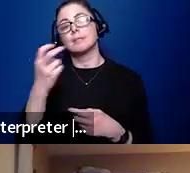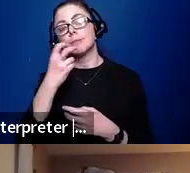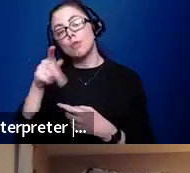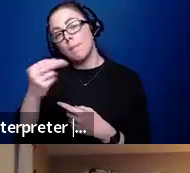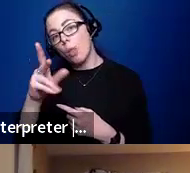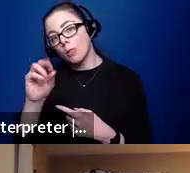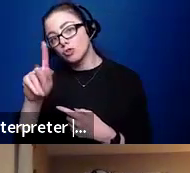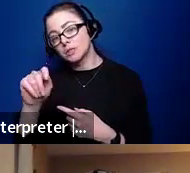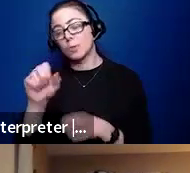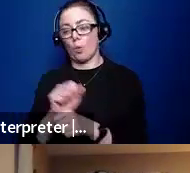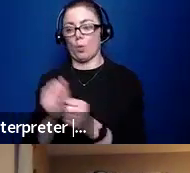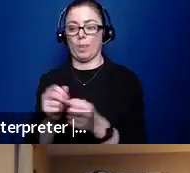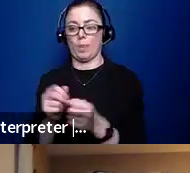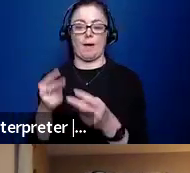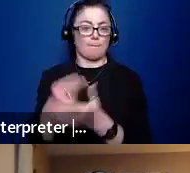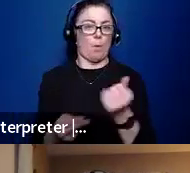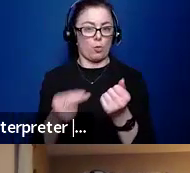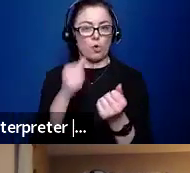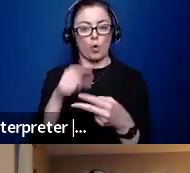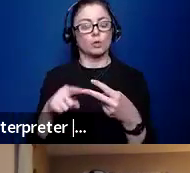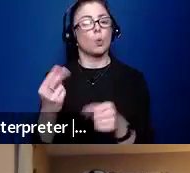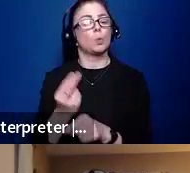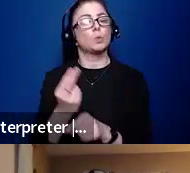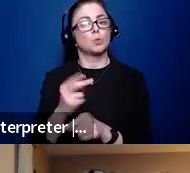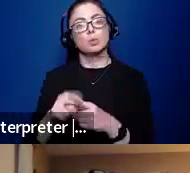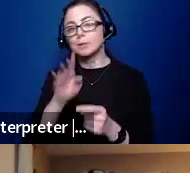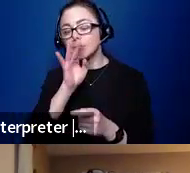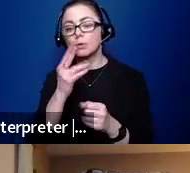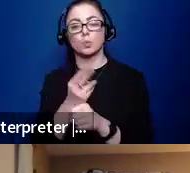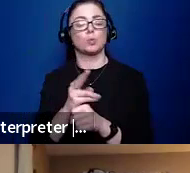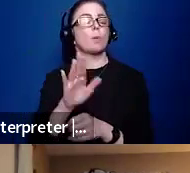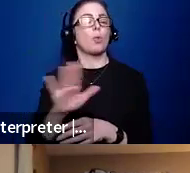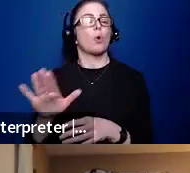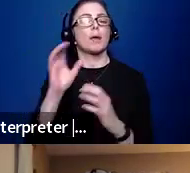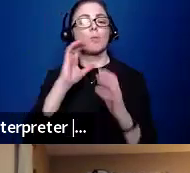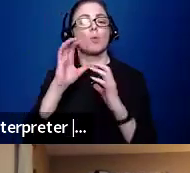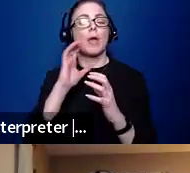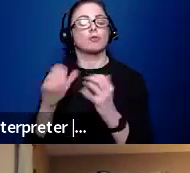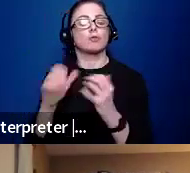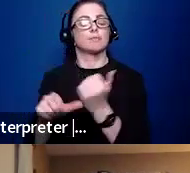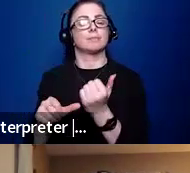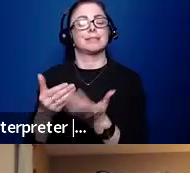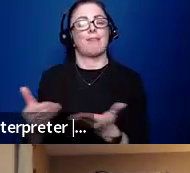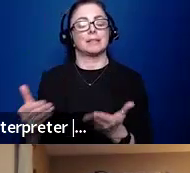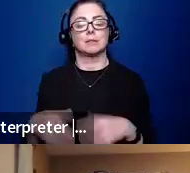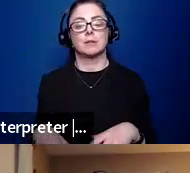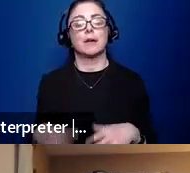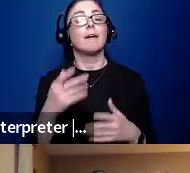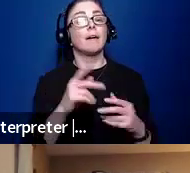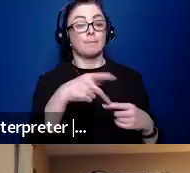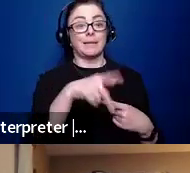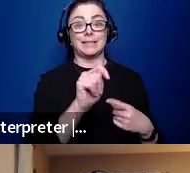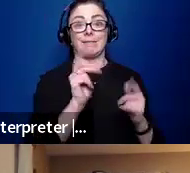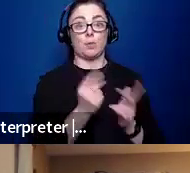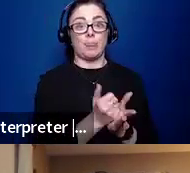with both girls as they learn to speak using their communication devices. A physical therapist from the AEA works with